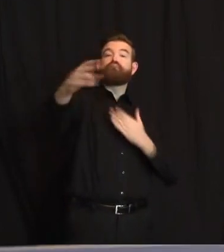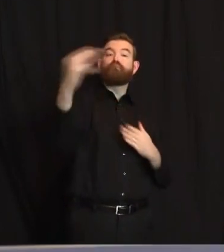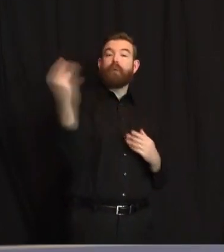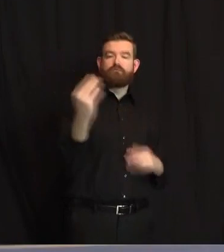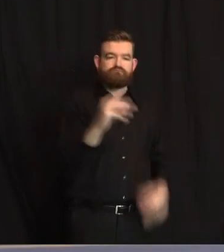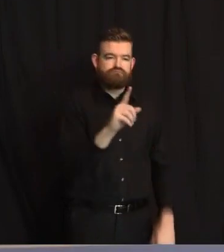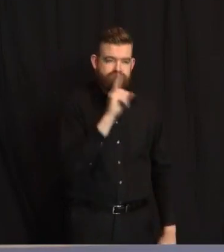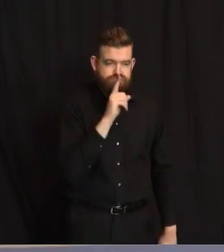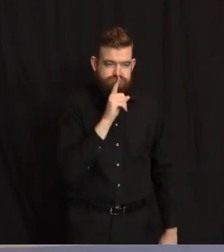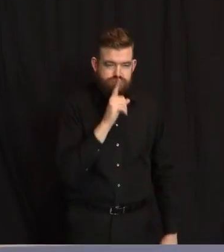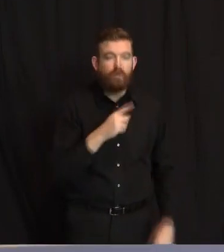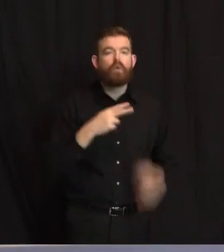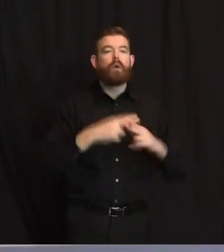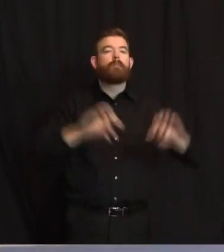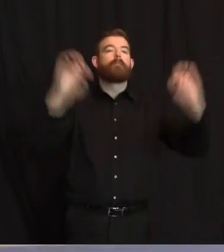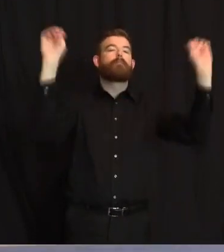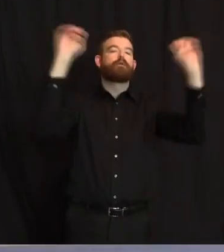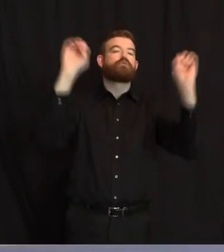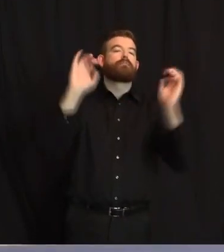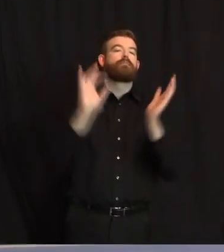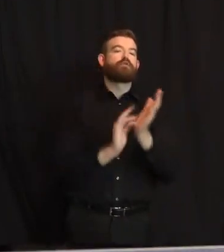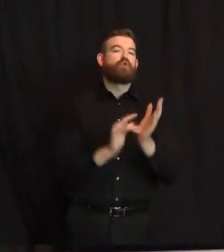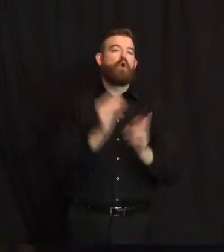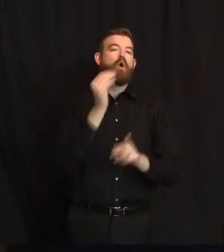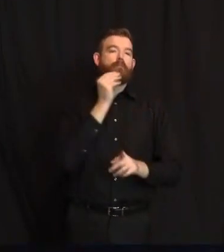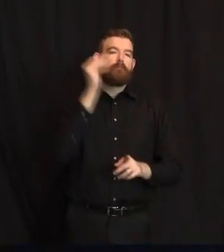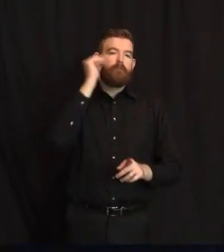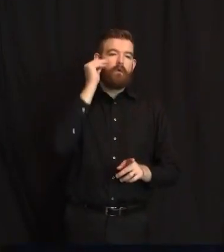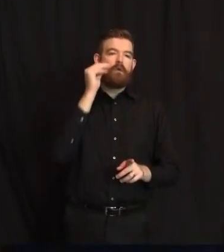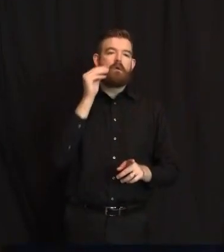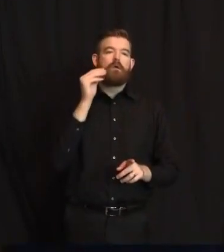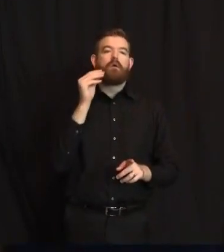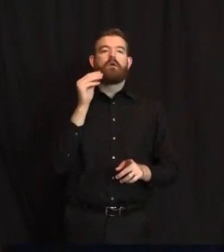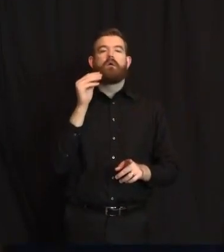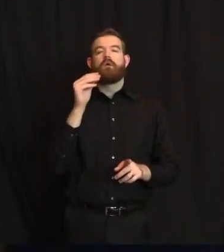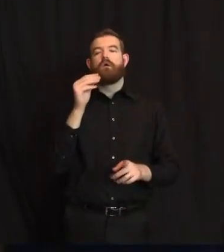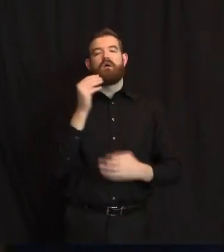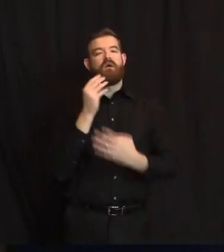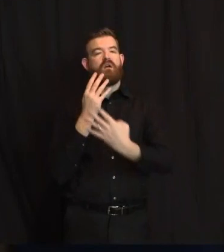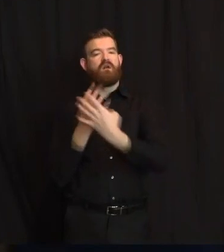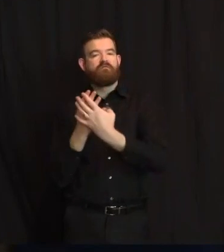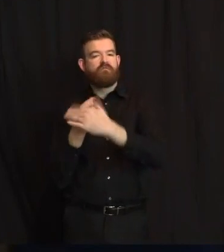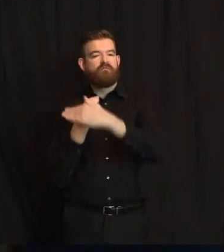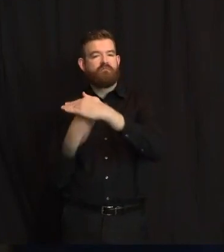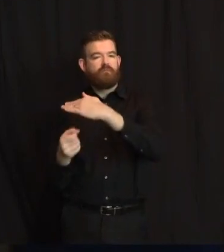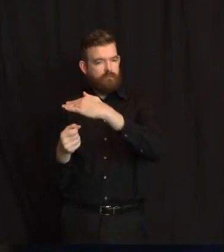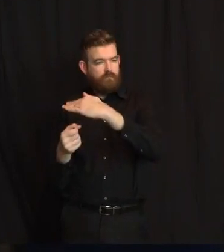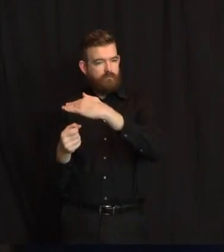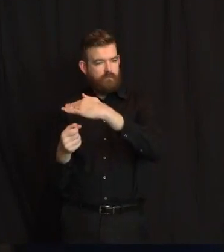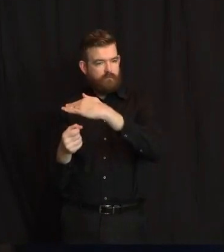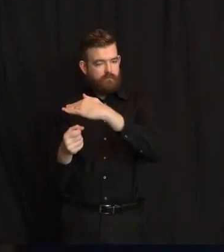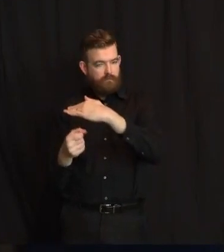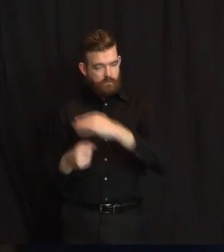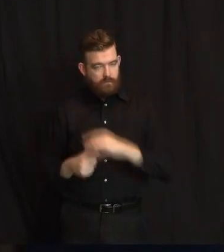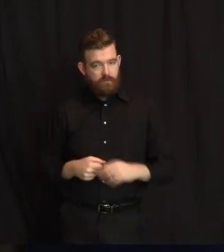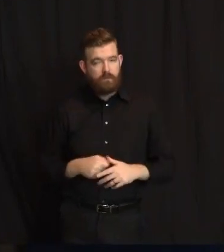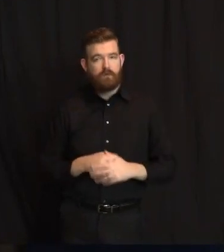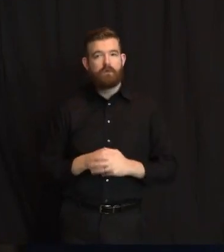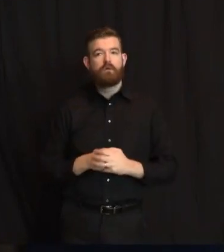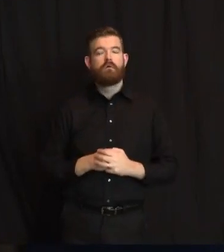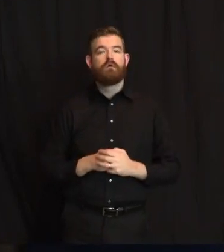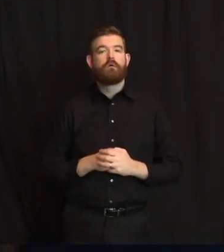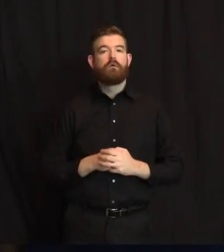Yeah. So please take it away on all this. So in terms of information and how we are getting the message